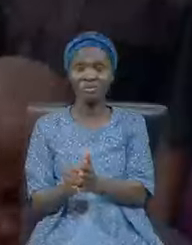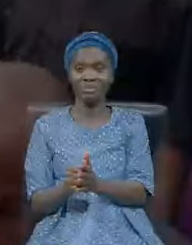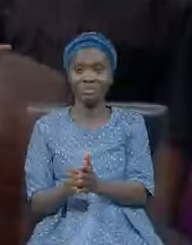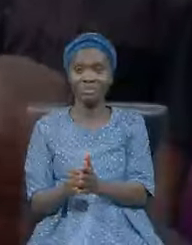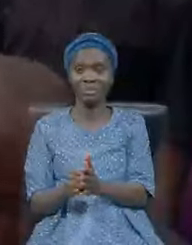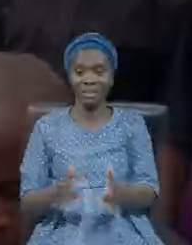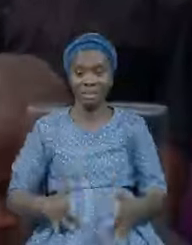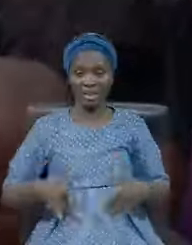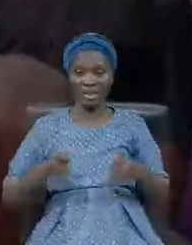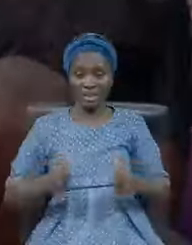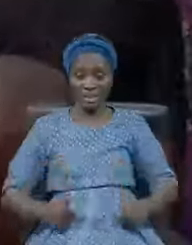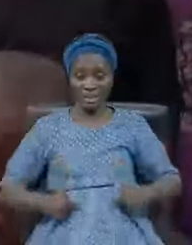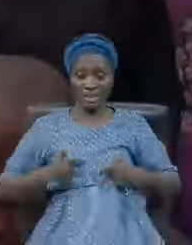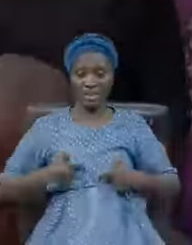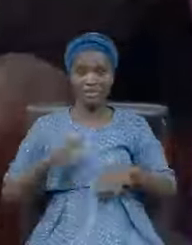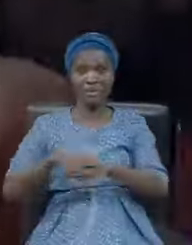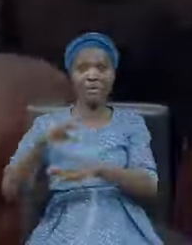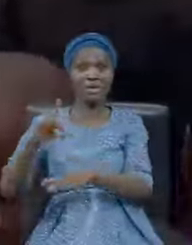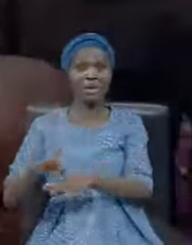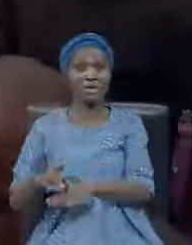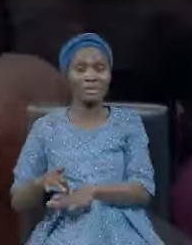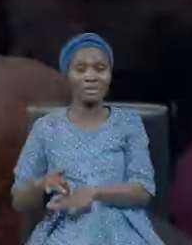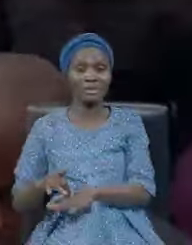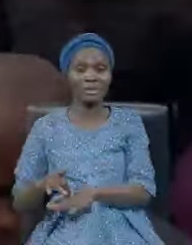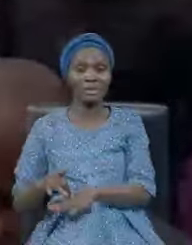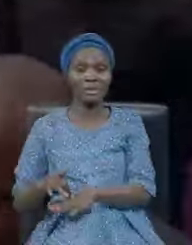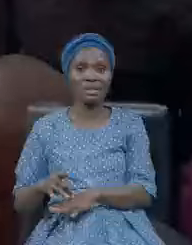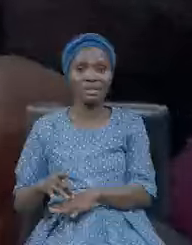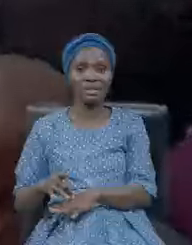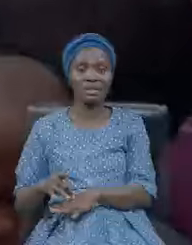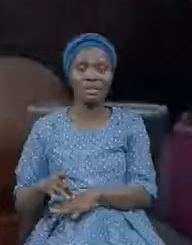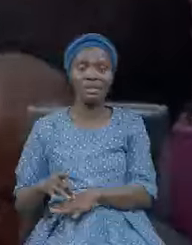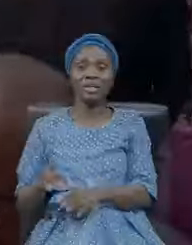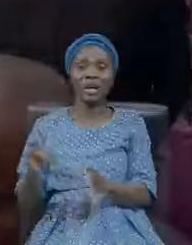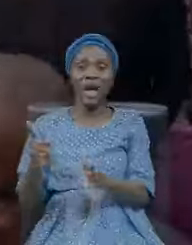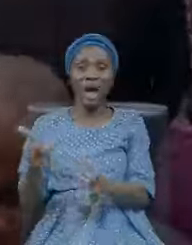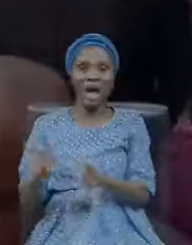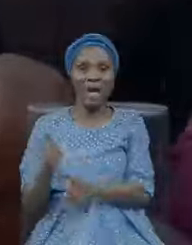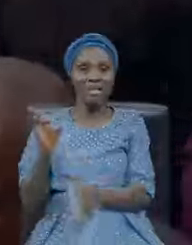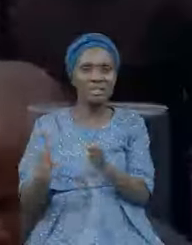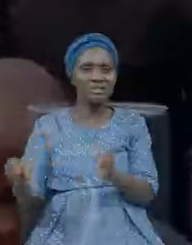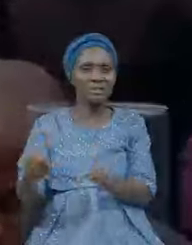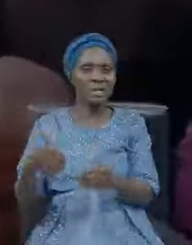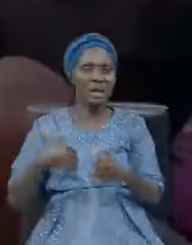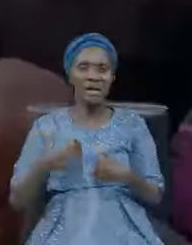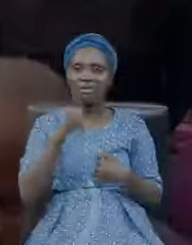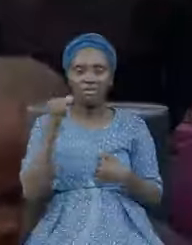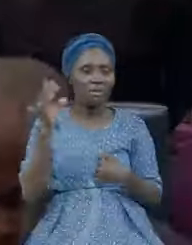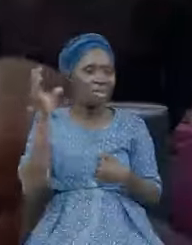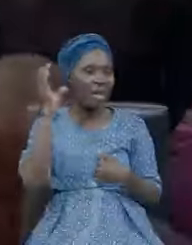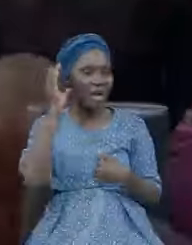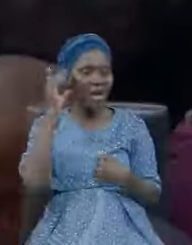as if they have never heard the word of holiness of heart, when